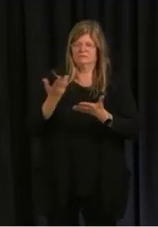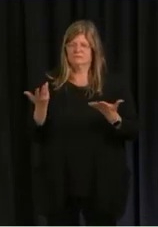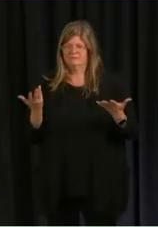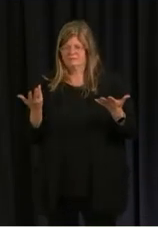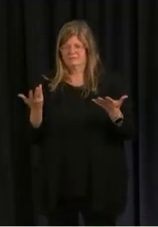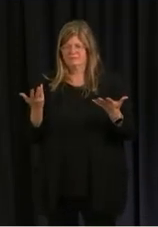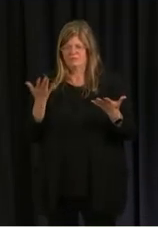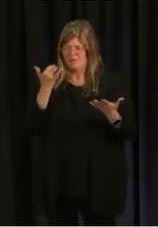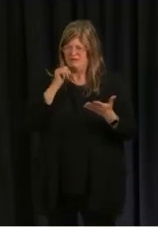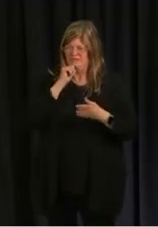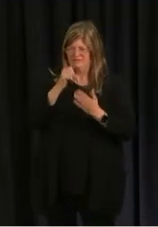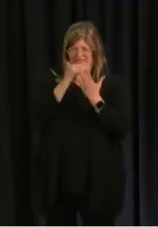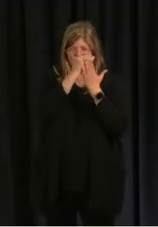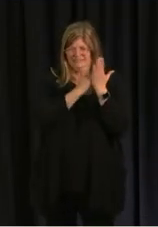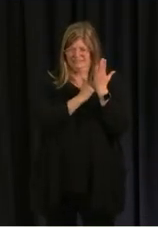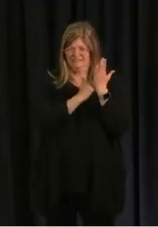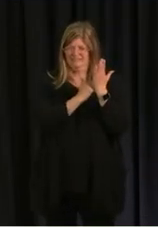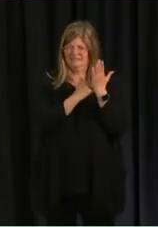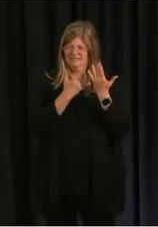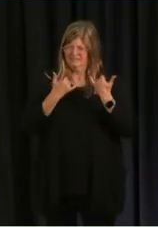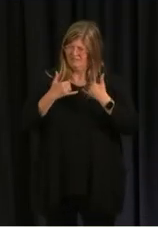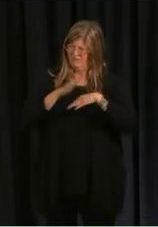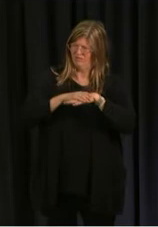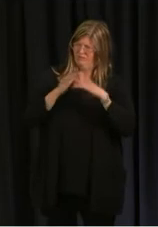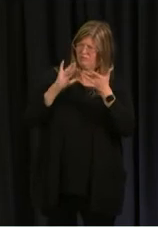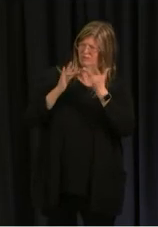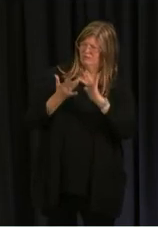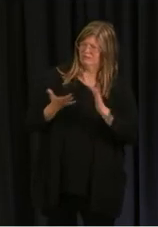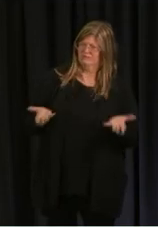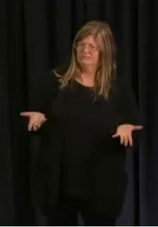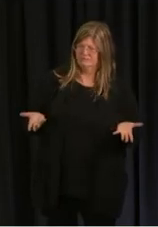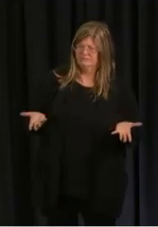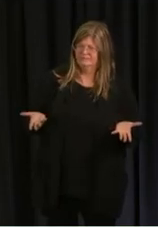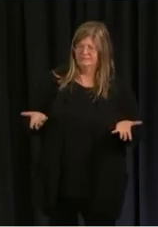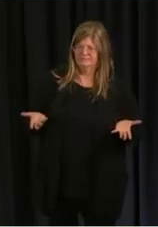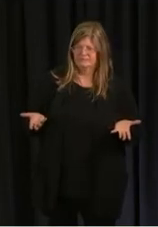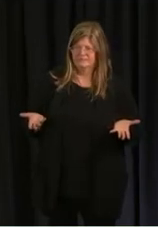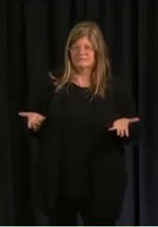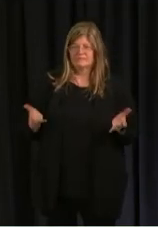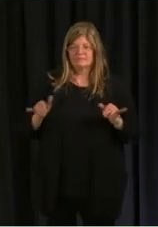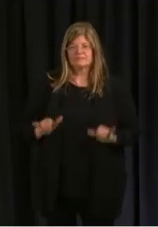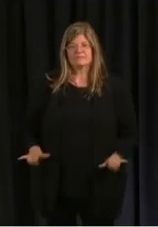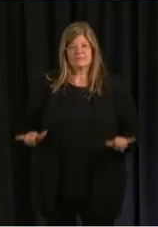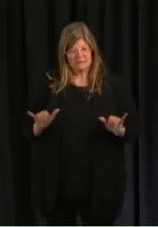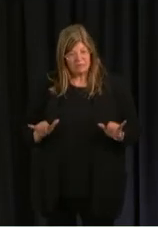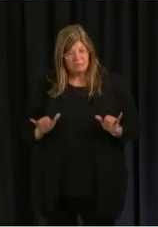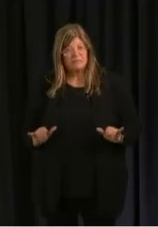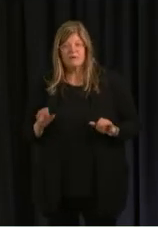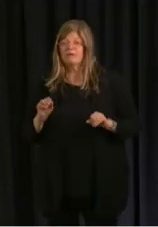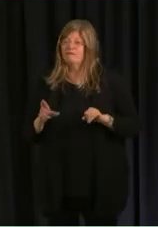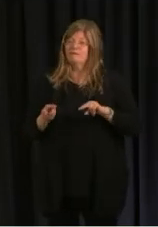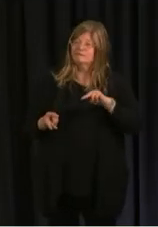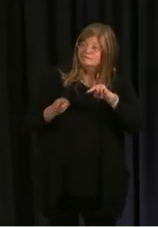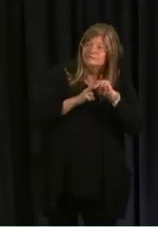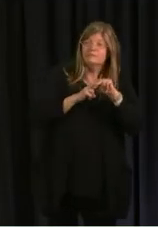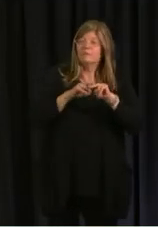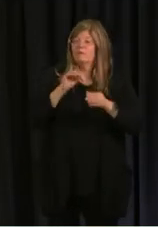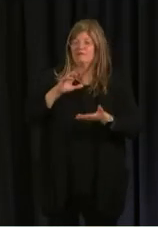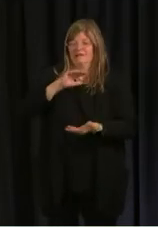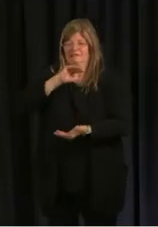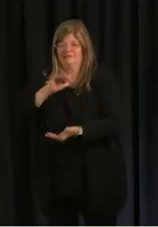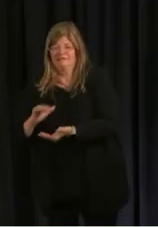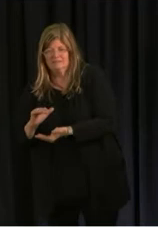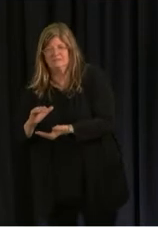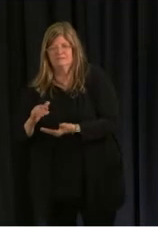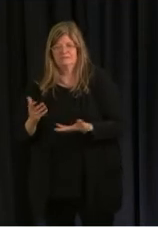list still on the portal, and have they remained the same, or have they been added to or reduced? And are you